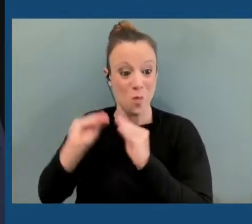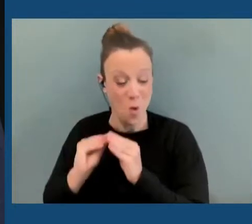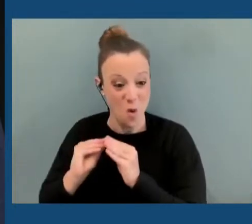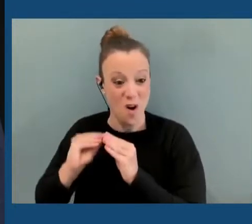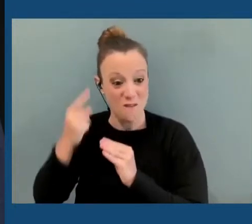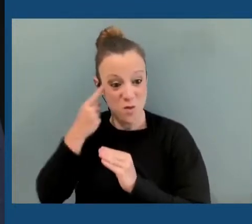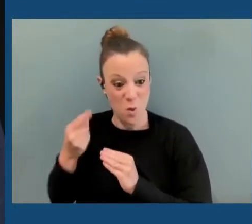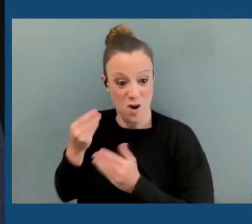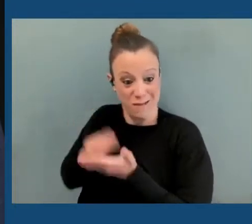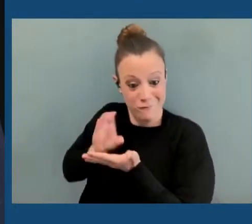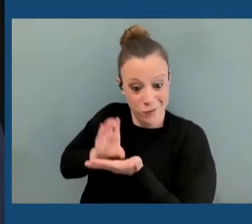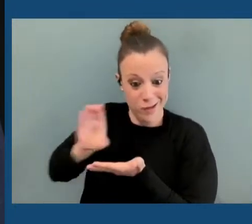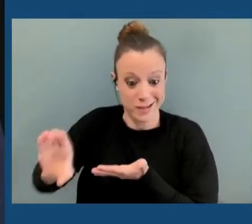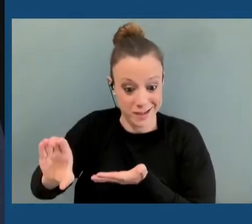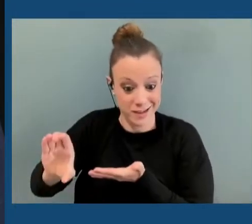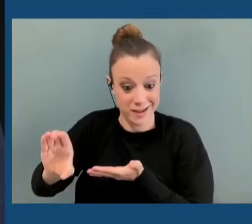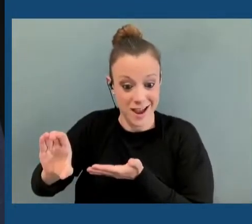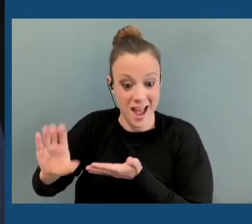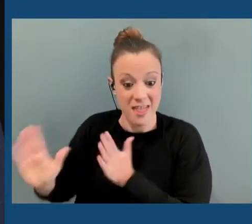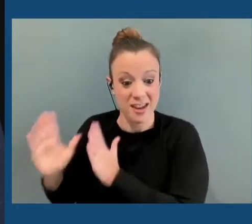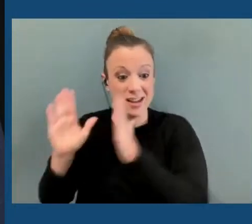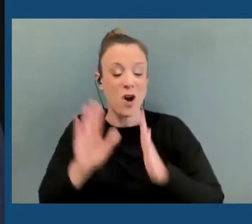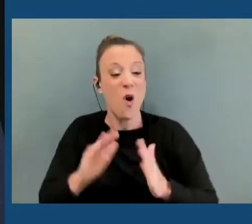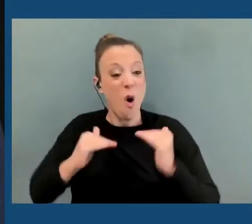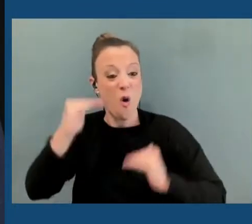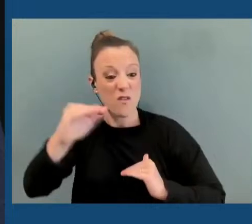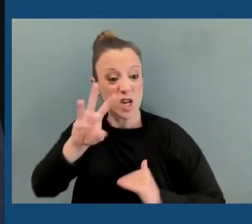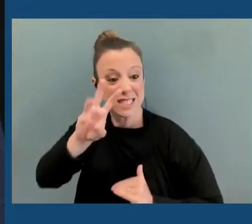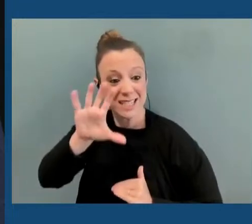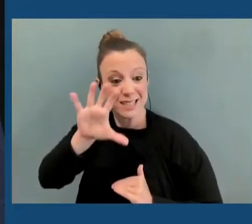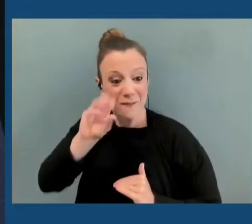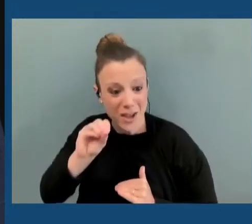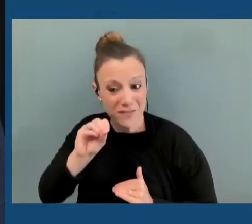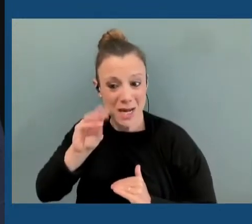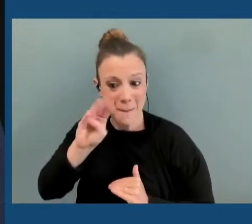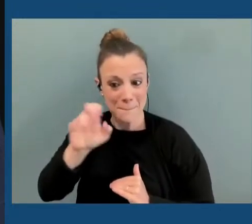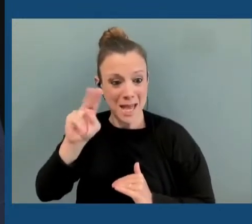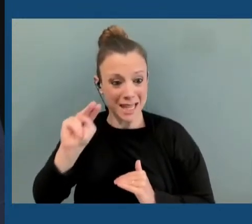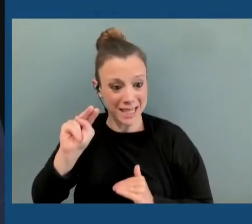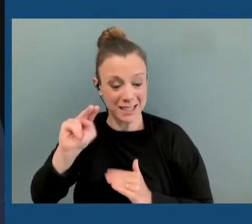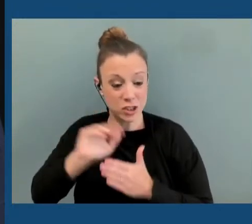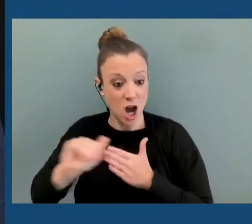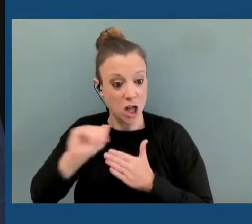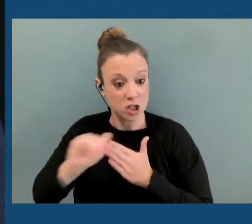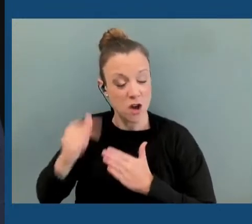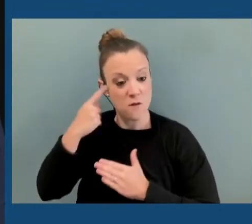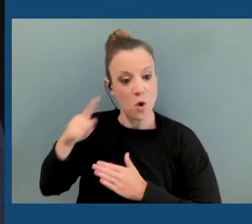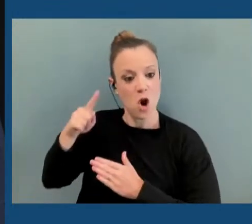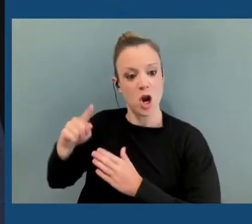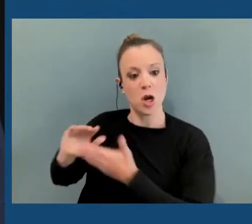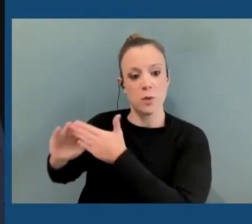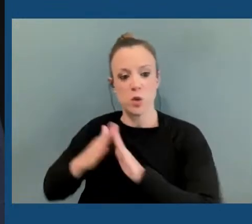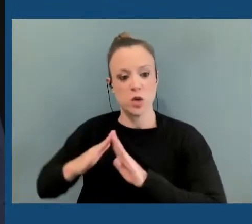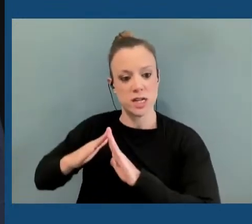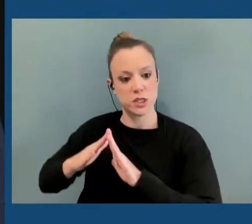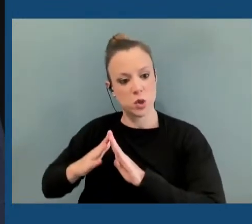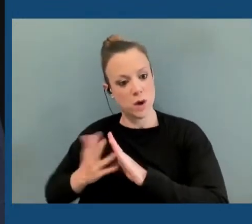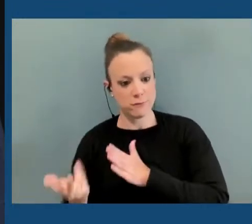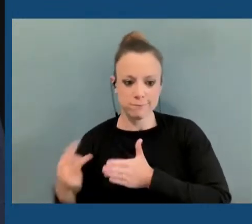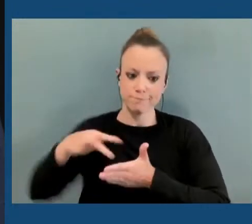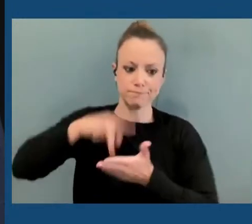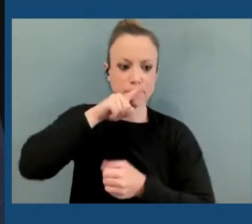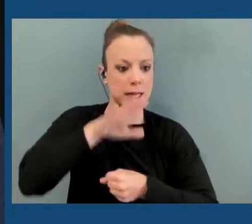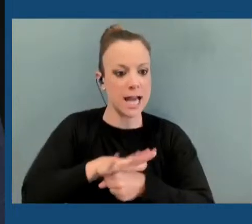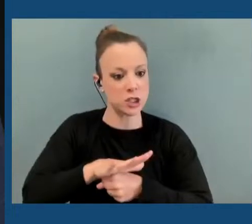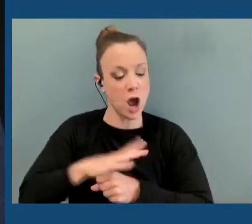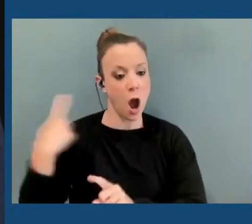$650 million set aside for communities that have stood up and says, we are pro-housing communities. We are inclusive. We